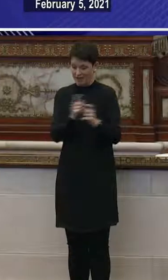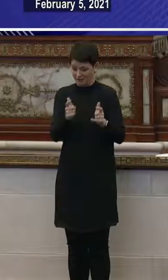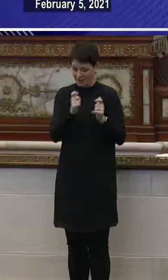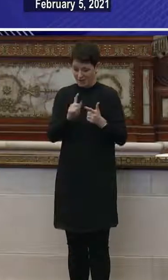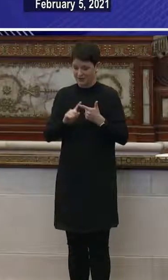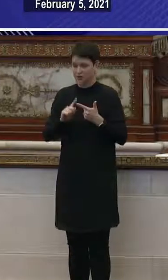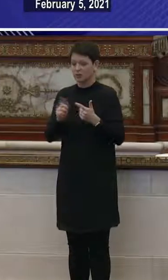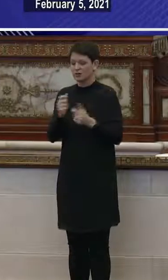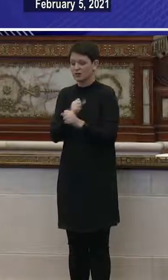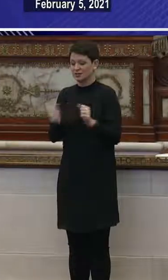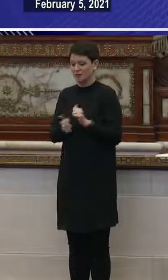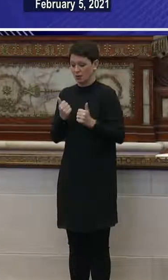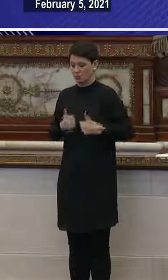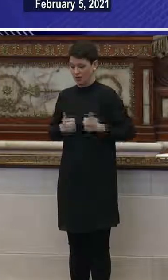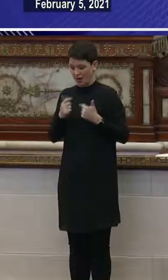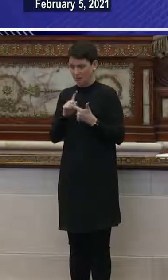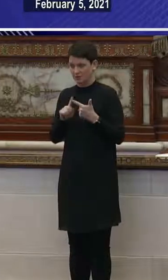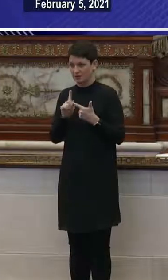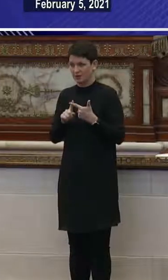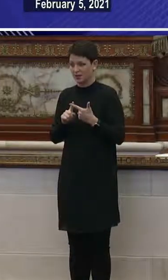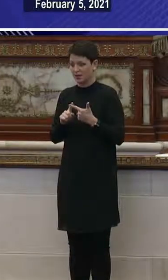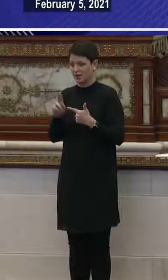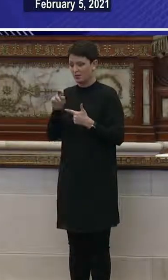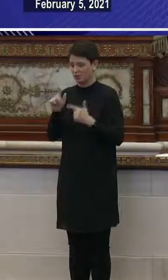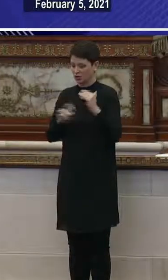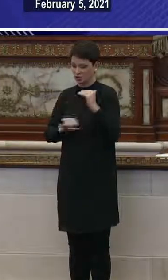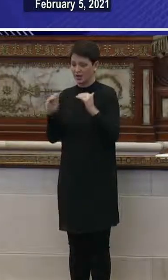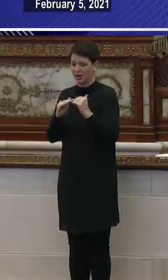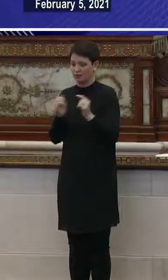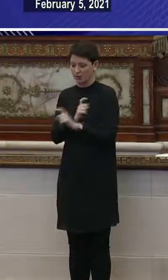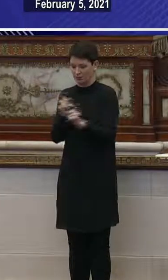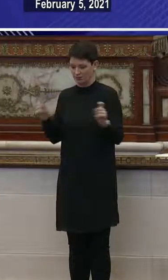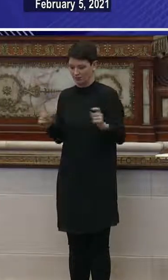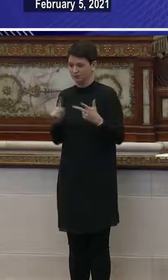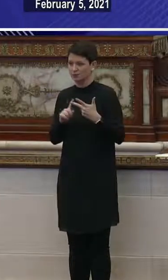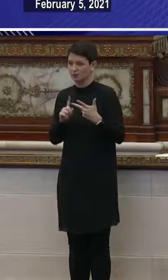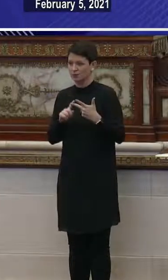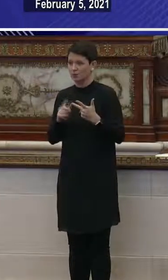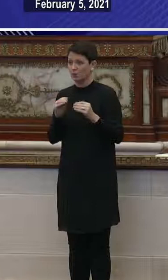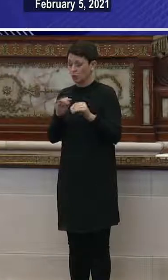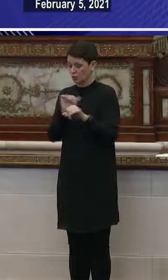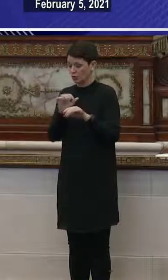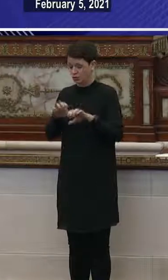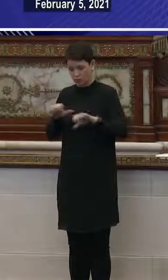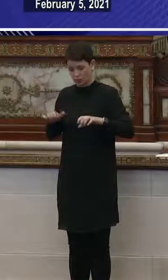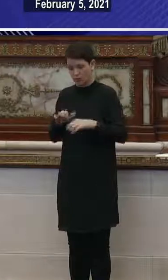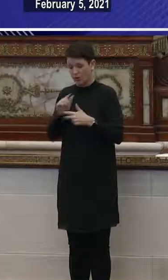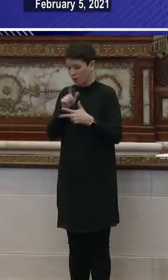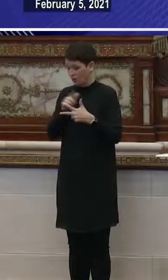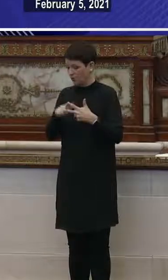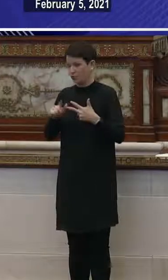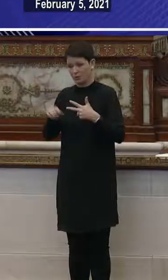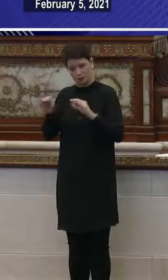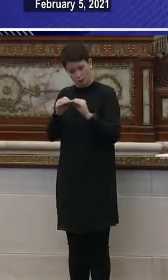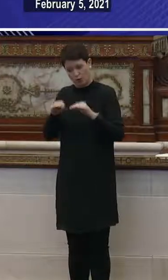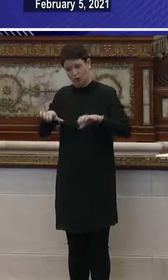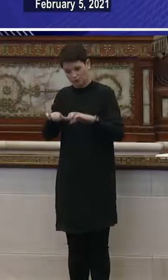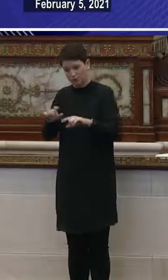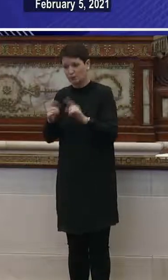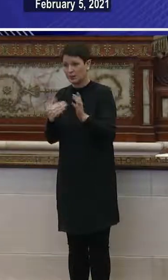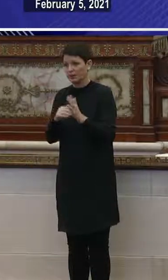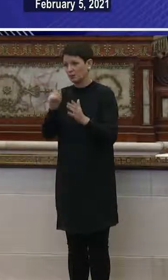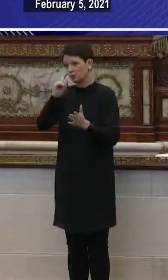way that will save the most lives, and to achieve racial equity with vaccine distribution. We still have more work to do on all three of these, but we must